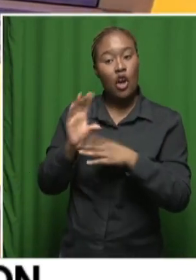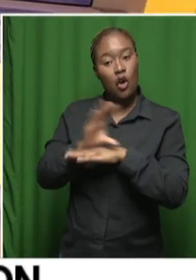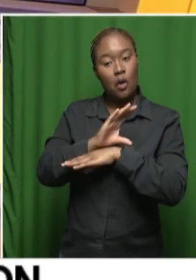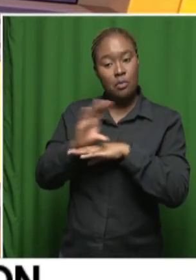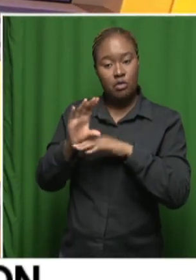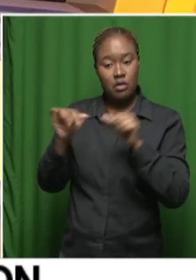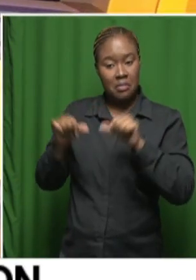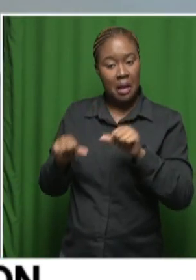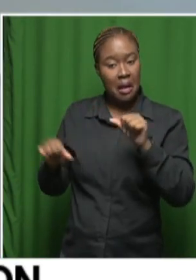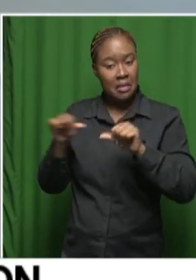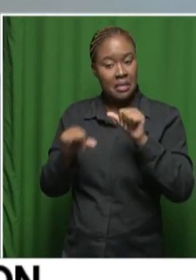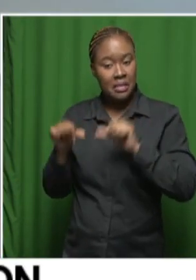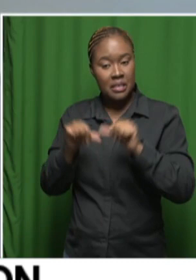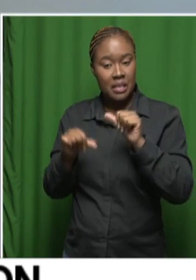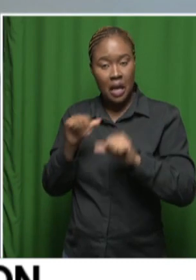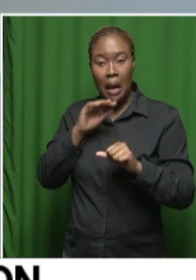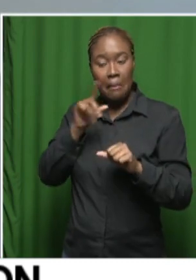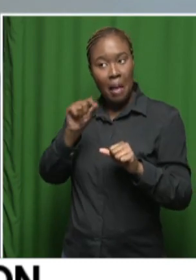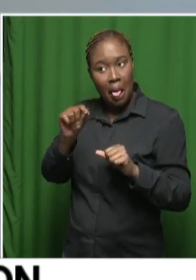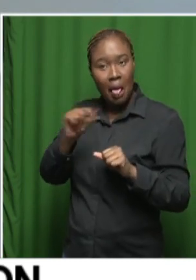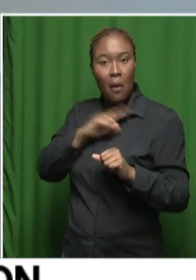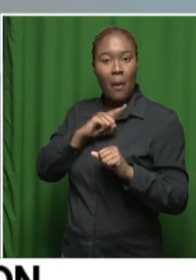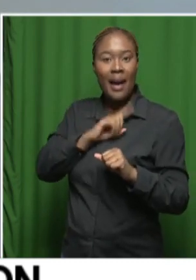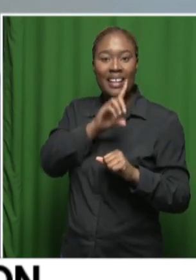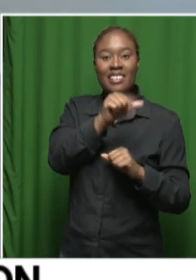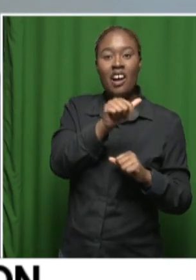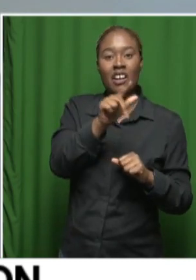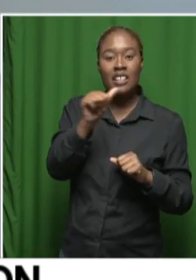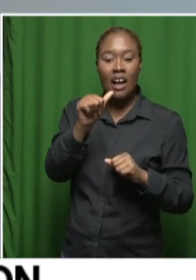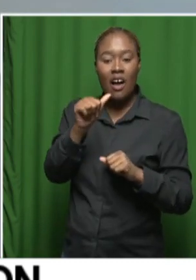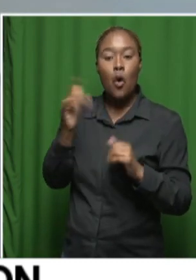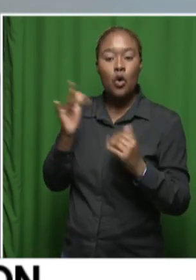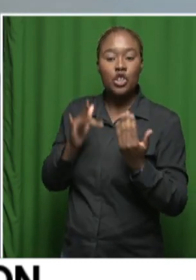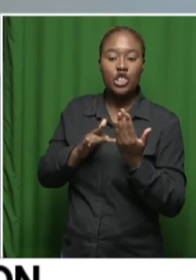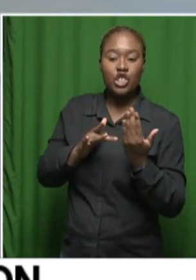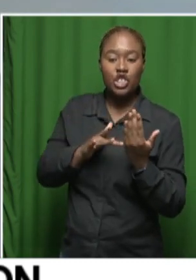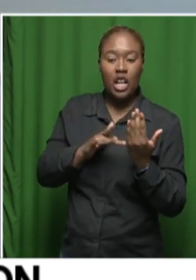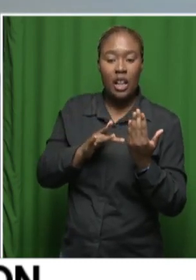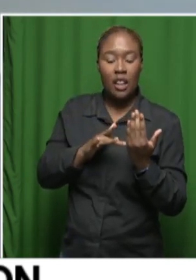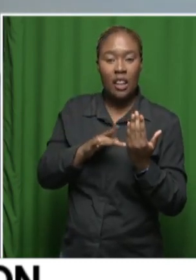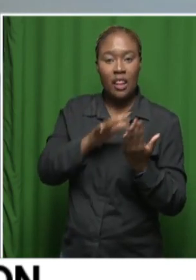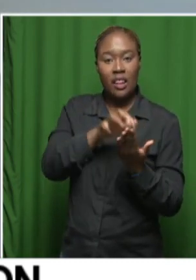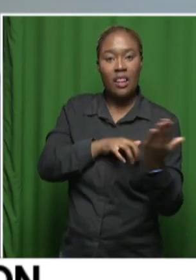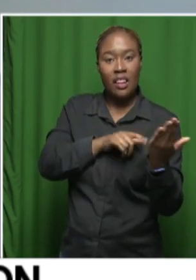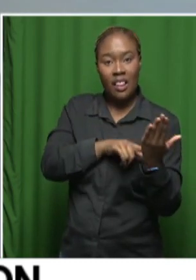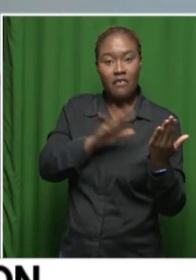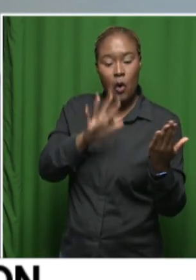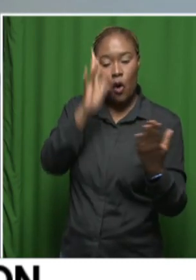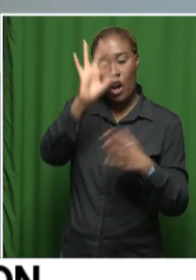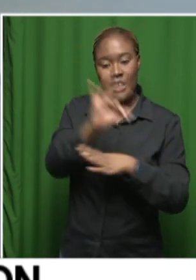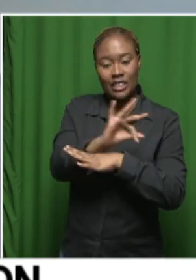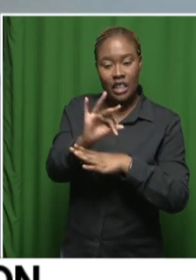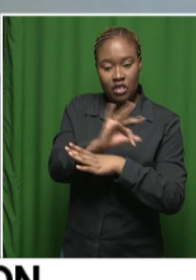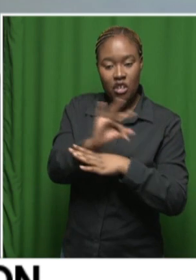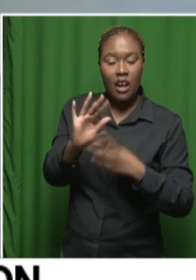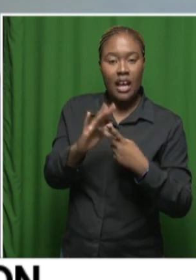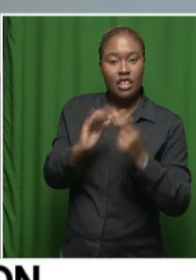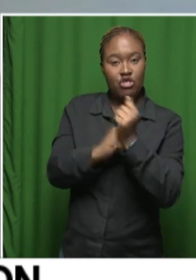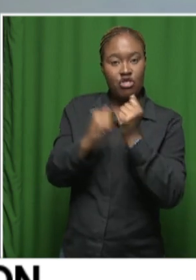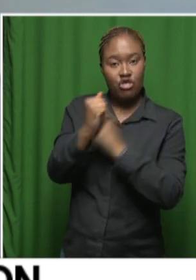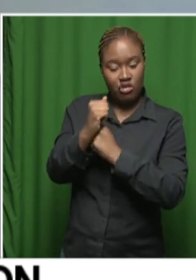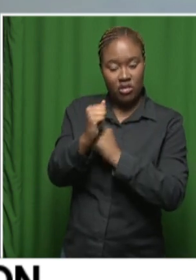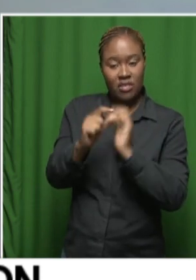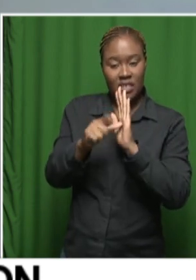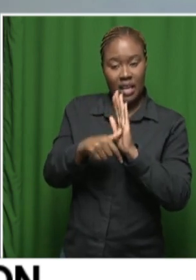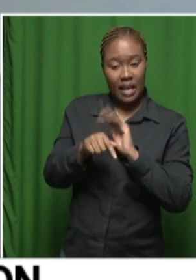is actually interesting because we can use data, we can use digital twins for architectural and structural designs within the city. It